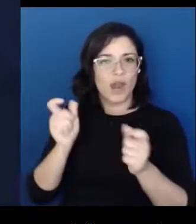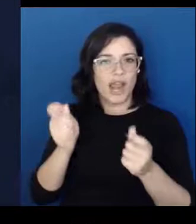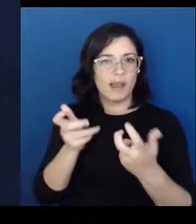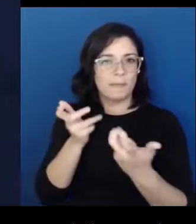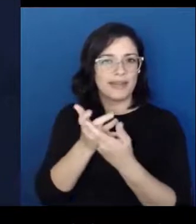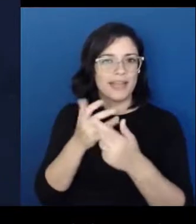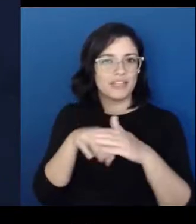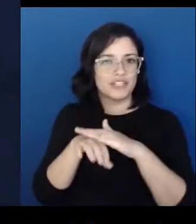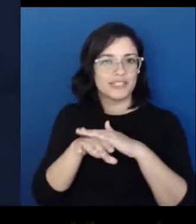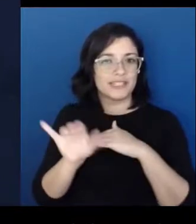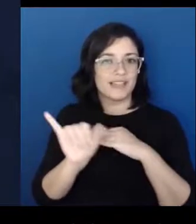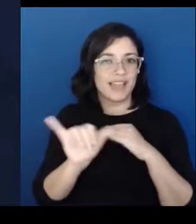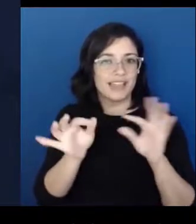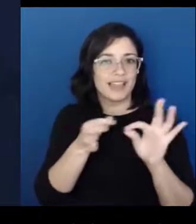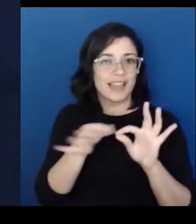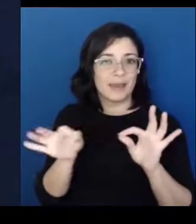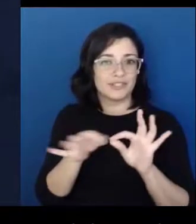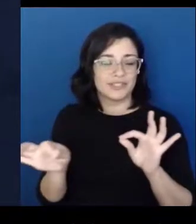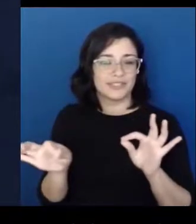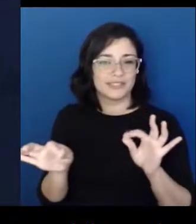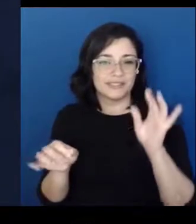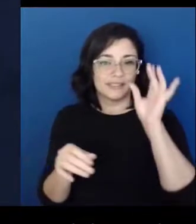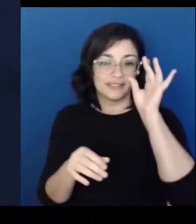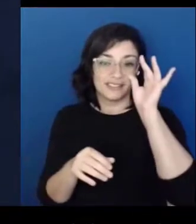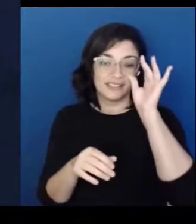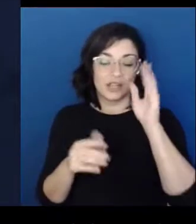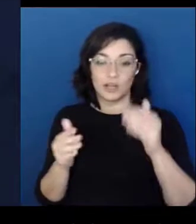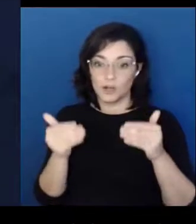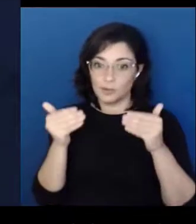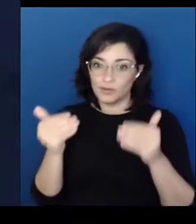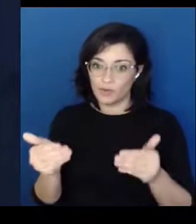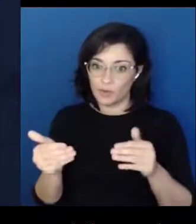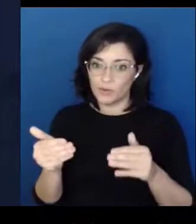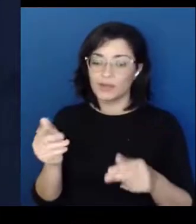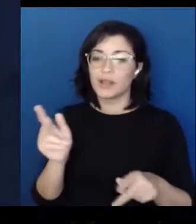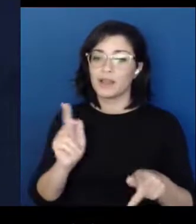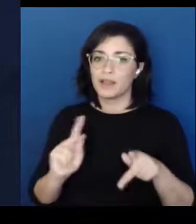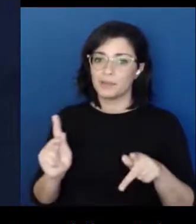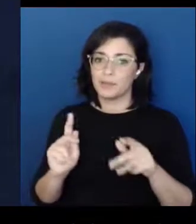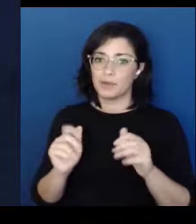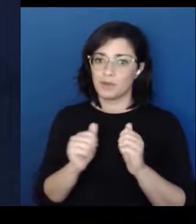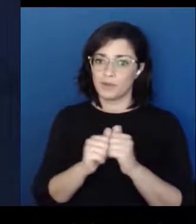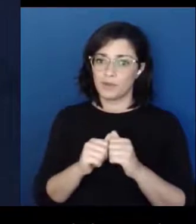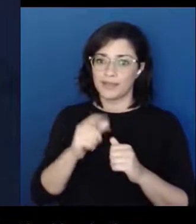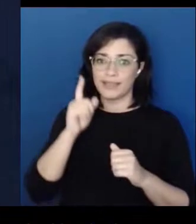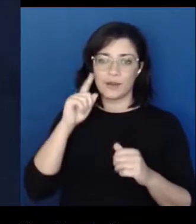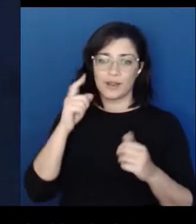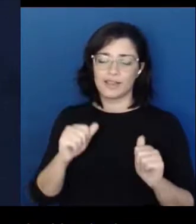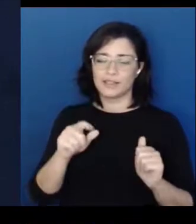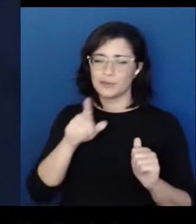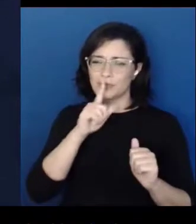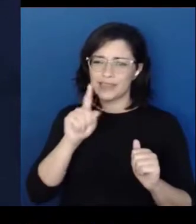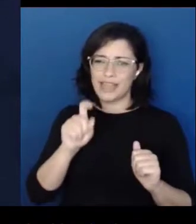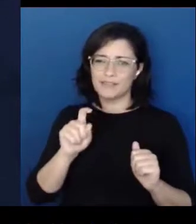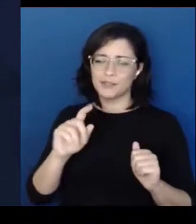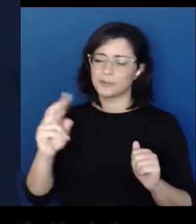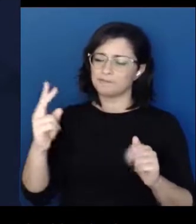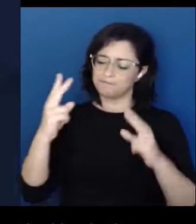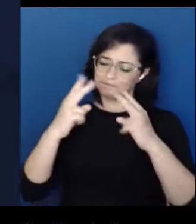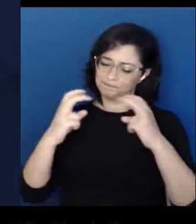To move forward, people with hearing loss have to start looking in the mirror and take back control and say, all